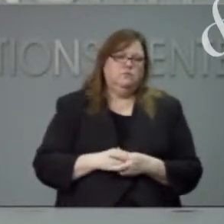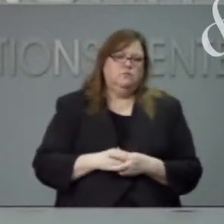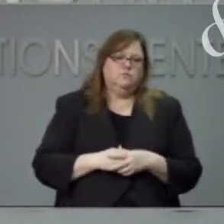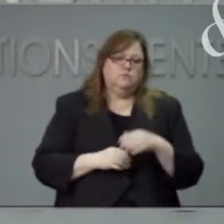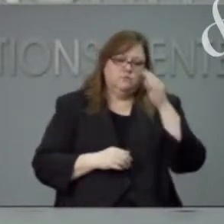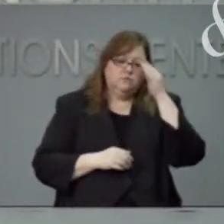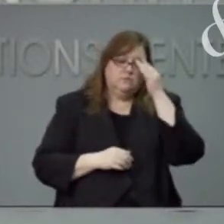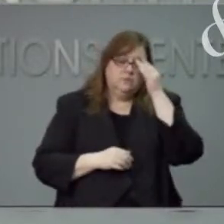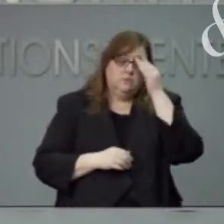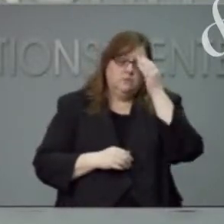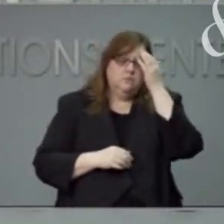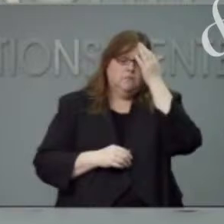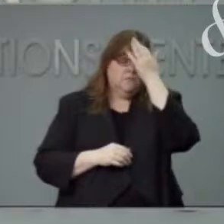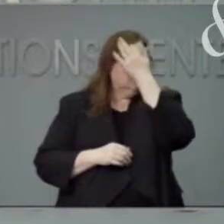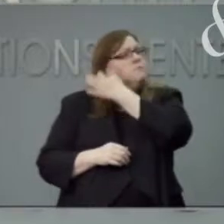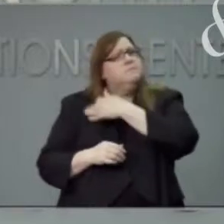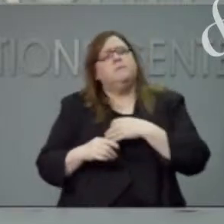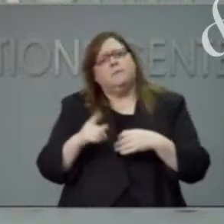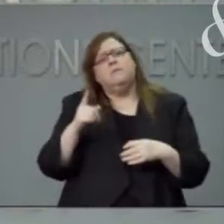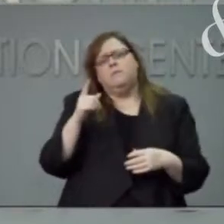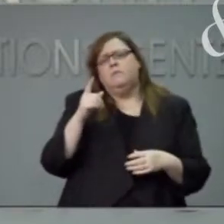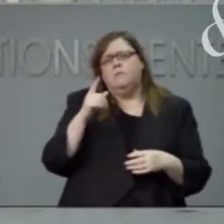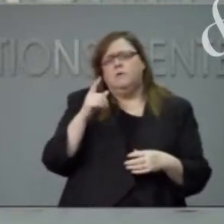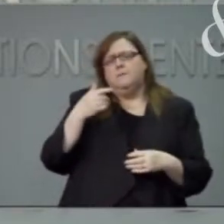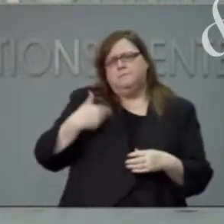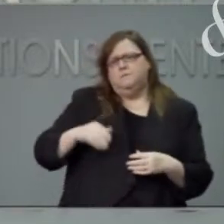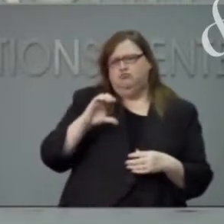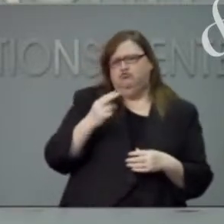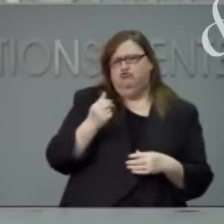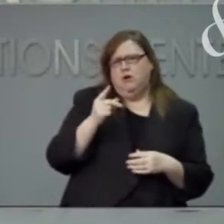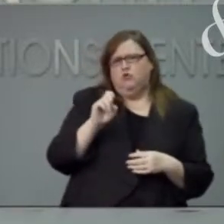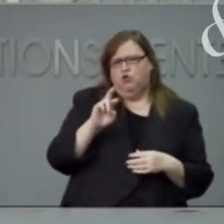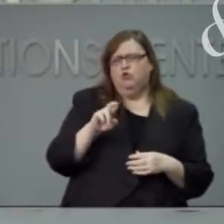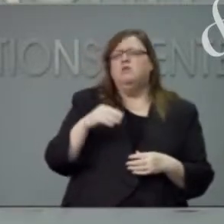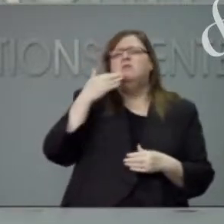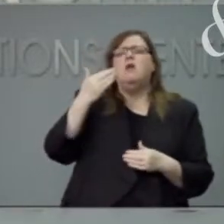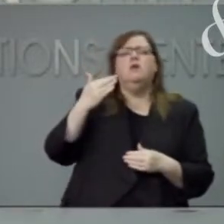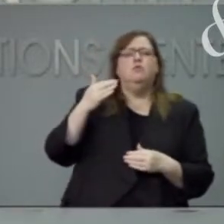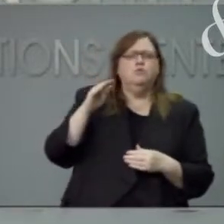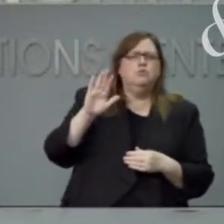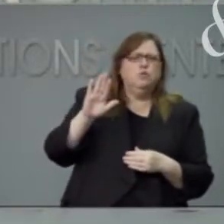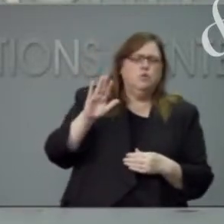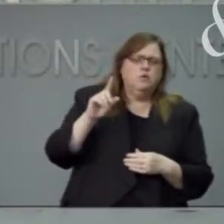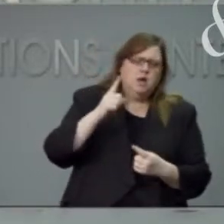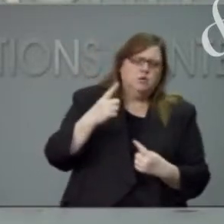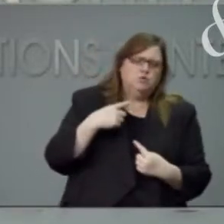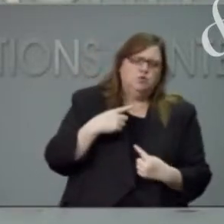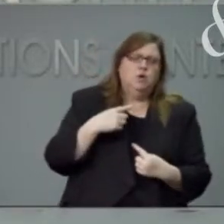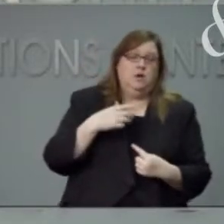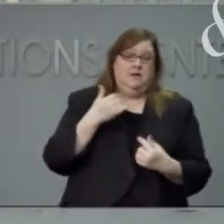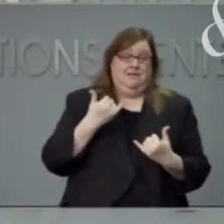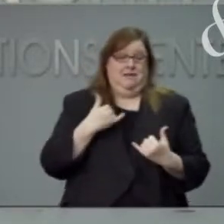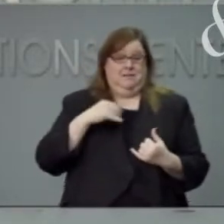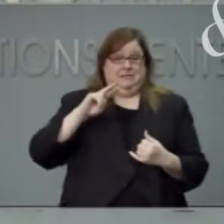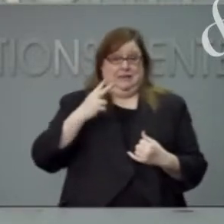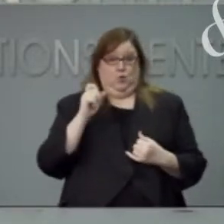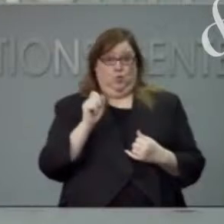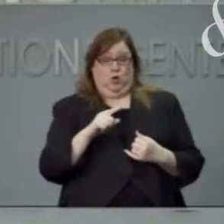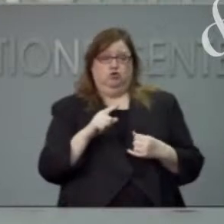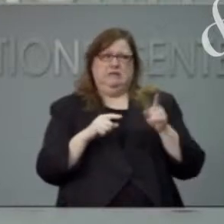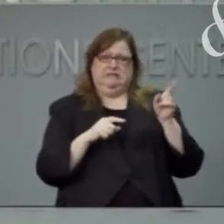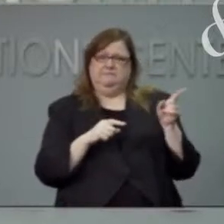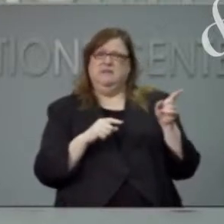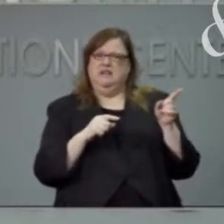Thank you both for your answers. This question, it relates to universities. So it's been recently reported that App State lost one of their students